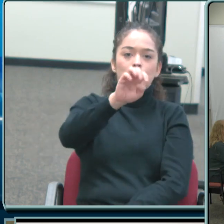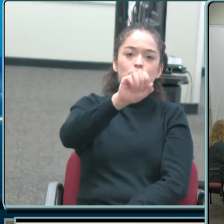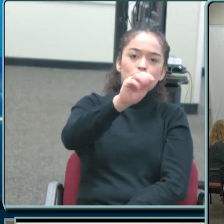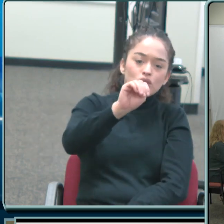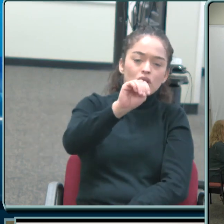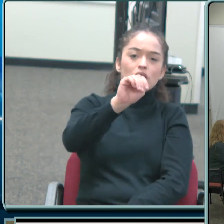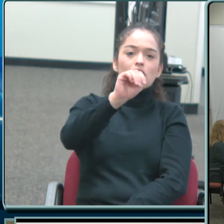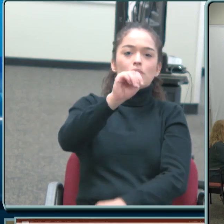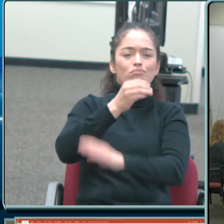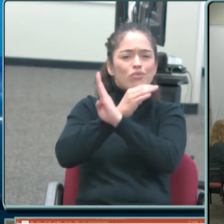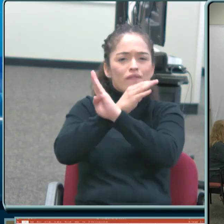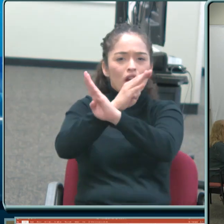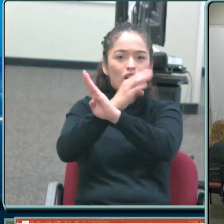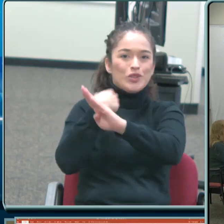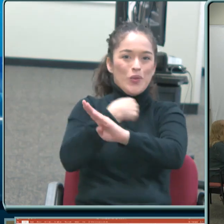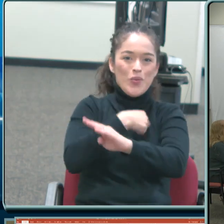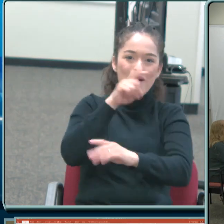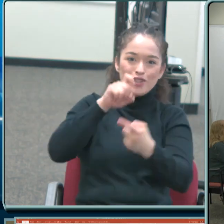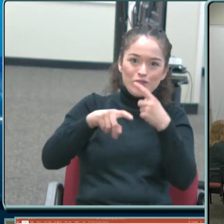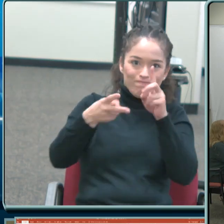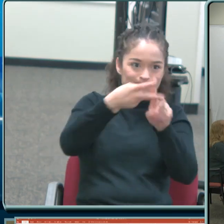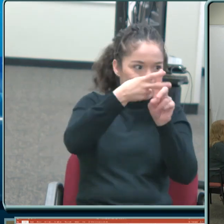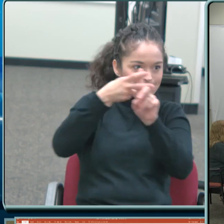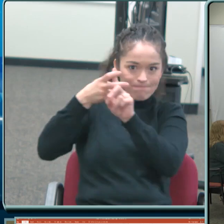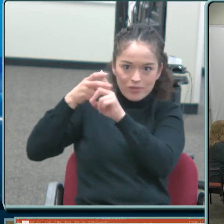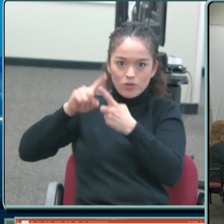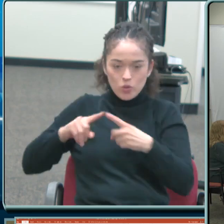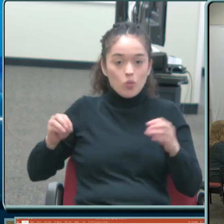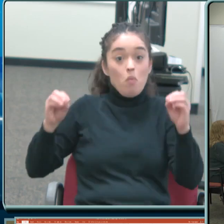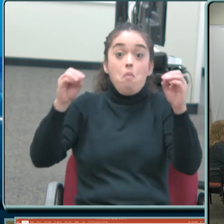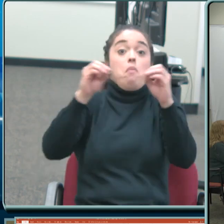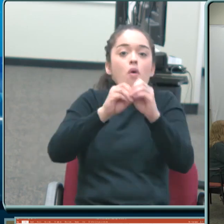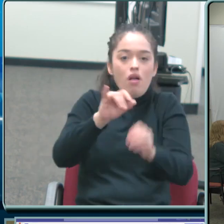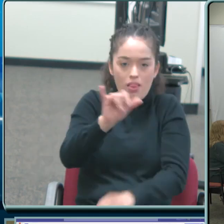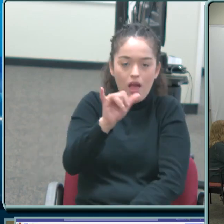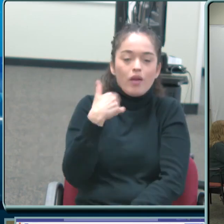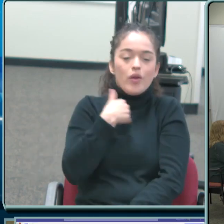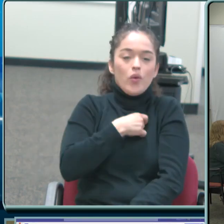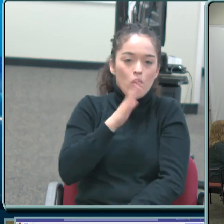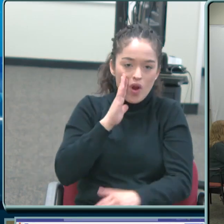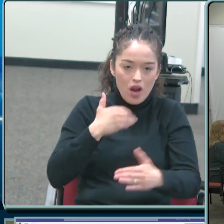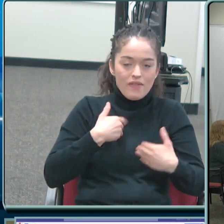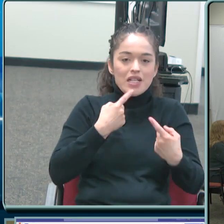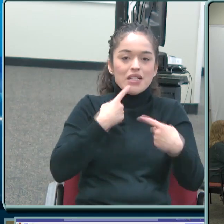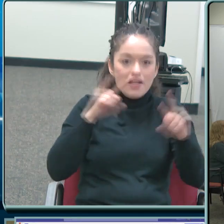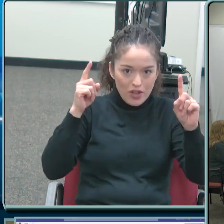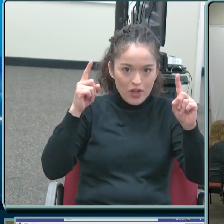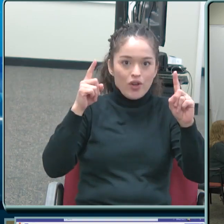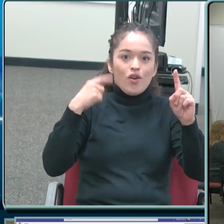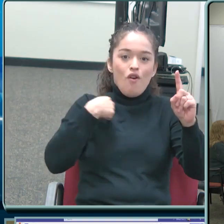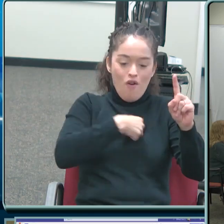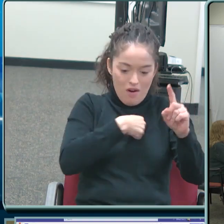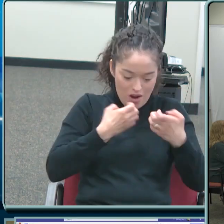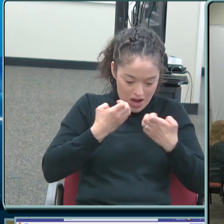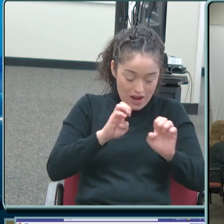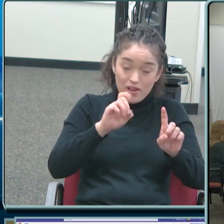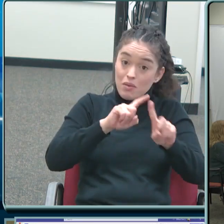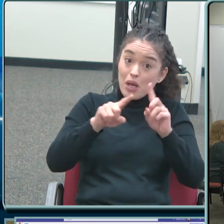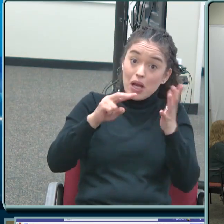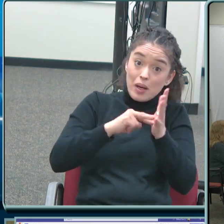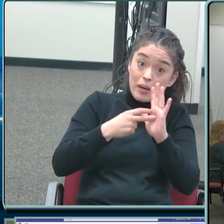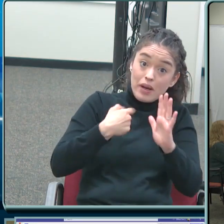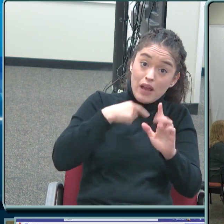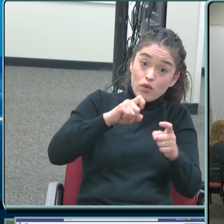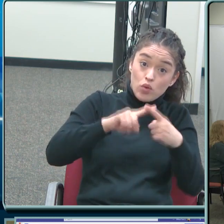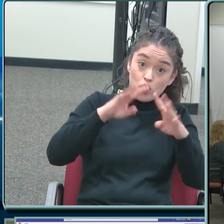sectors involved in upstream prevention efforts. To me, you are more than likely going to be successful in your efforts. And if that means that we're